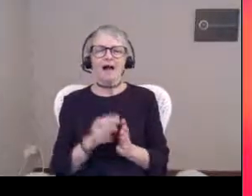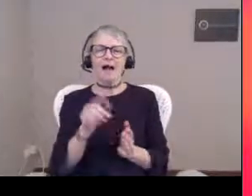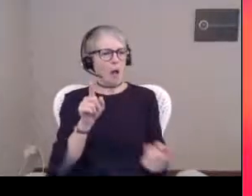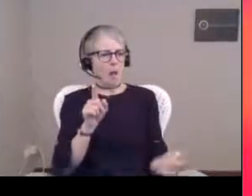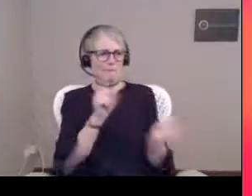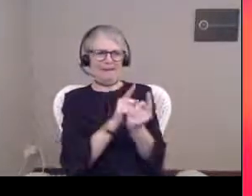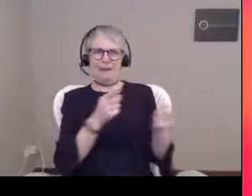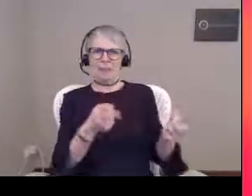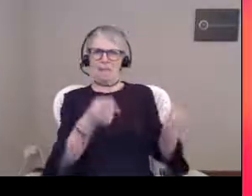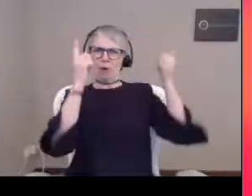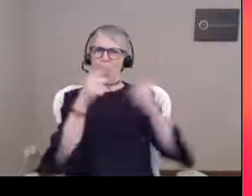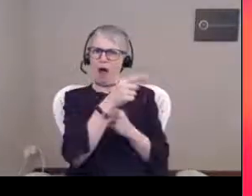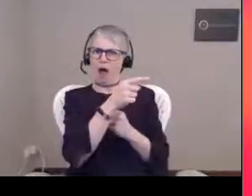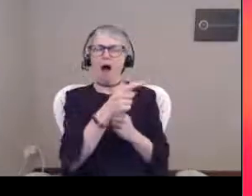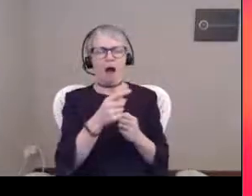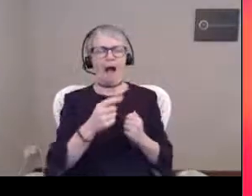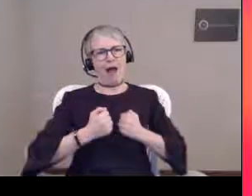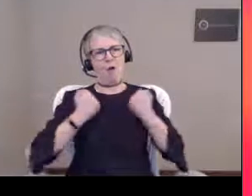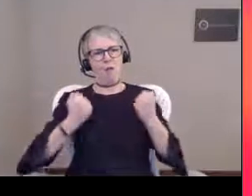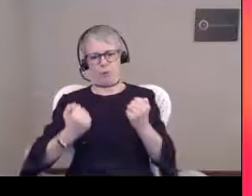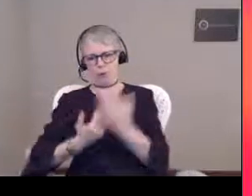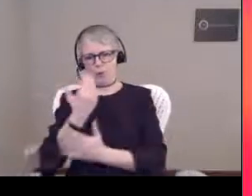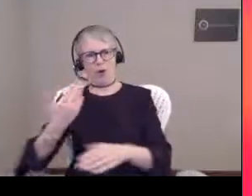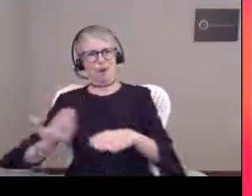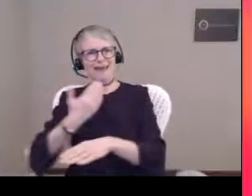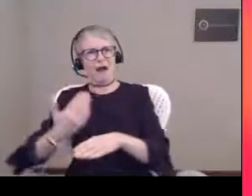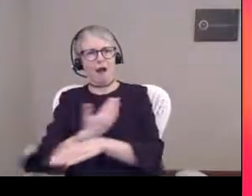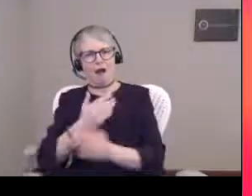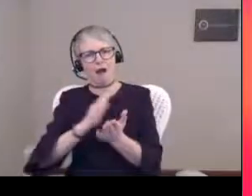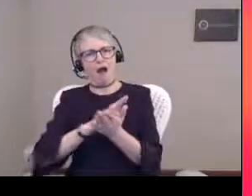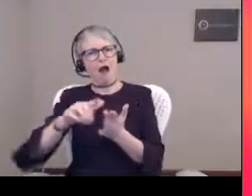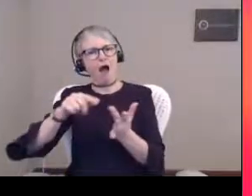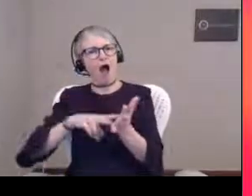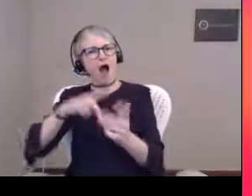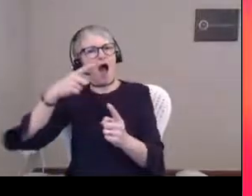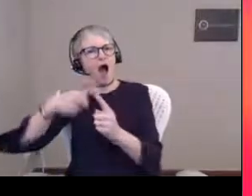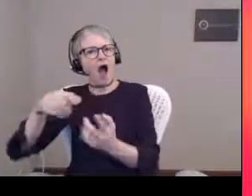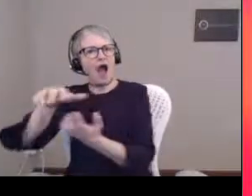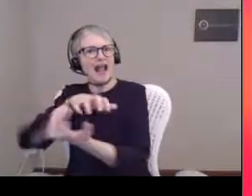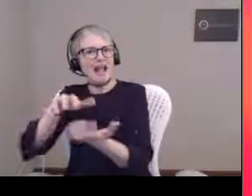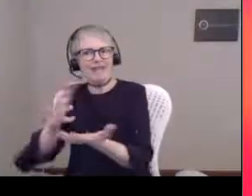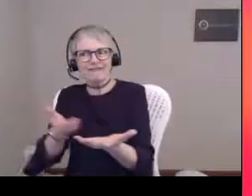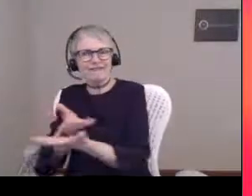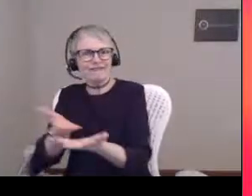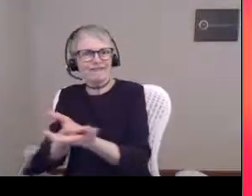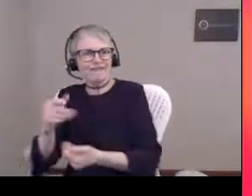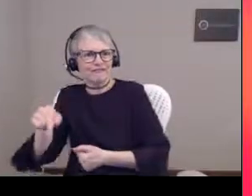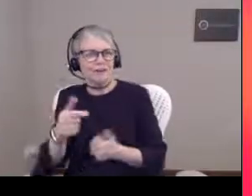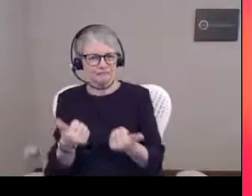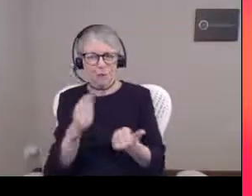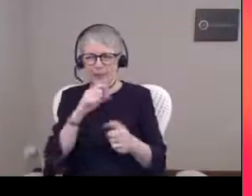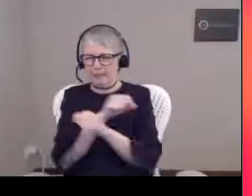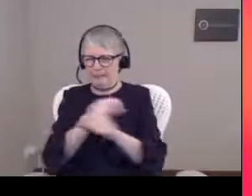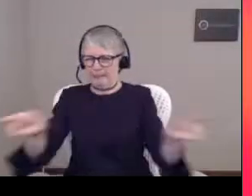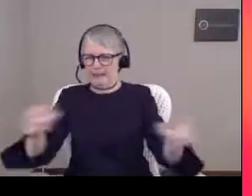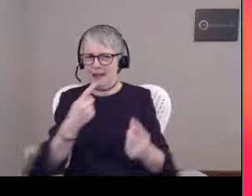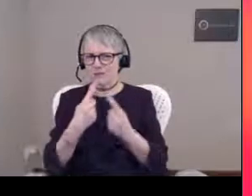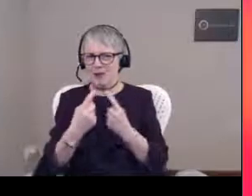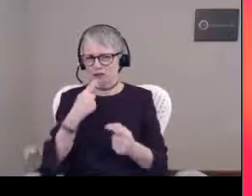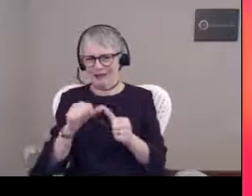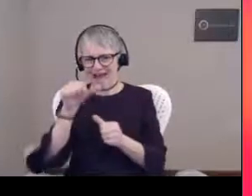part of our new career hive, which if you don't know about that yet, we'll be sending some information out on the follow-up email to